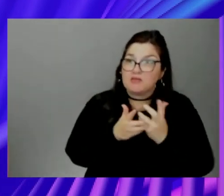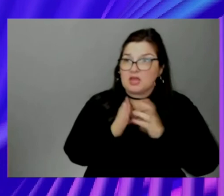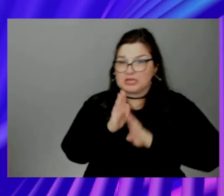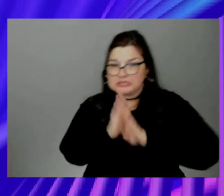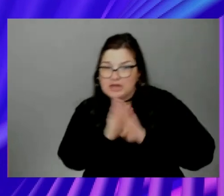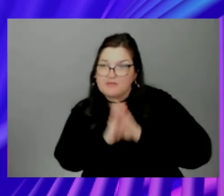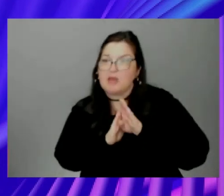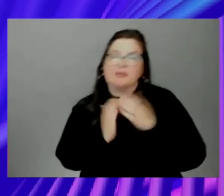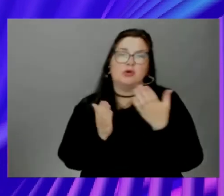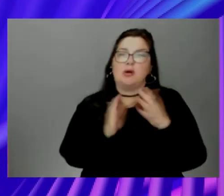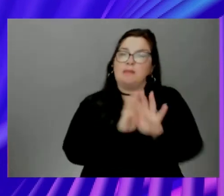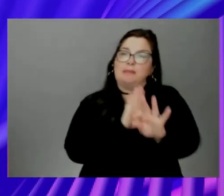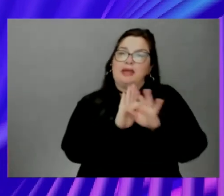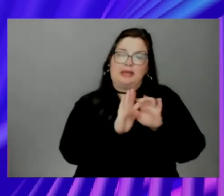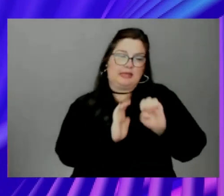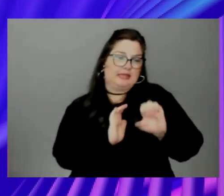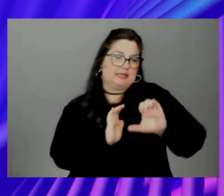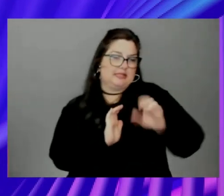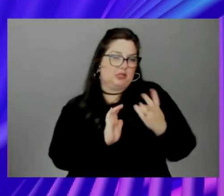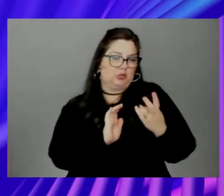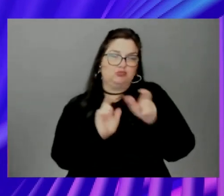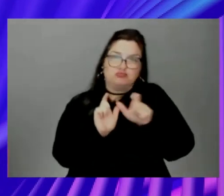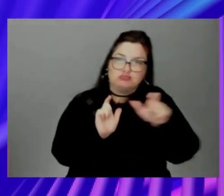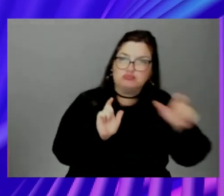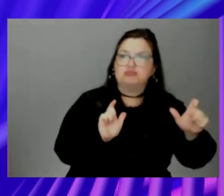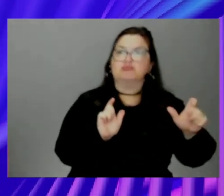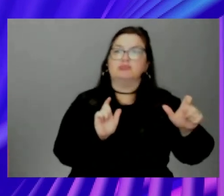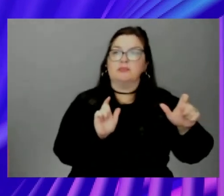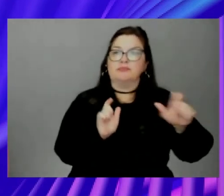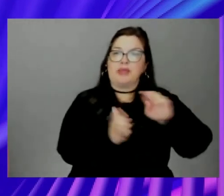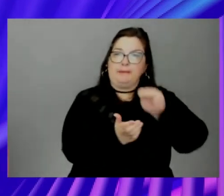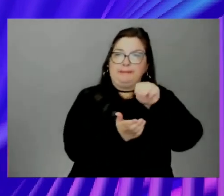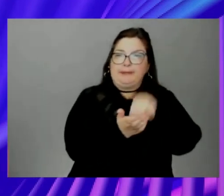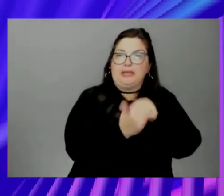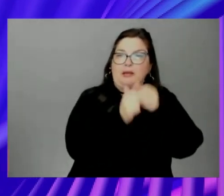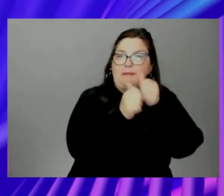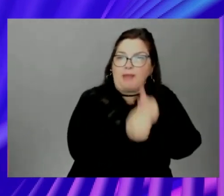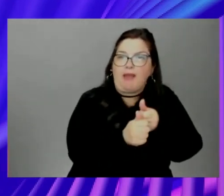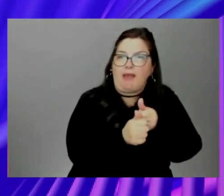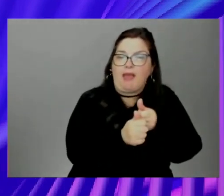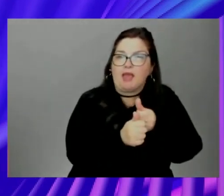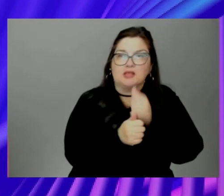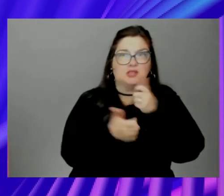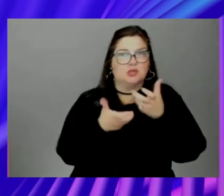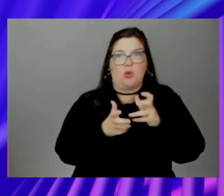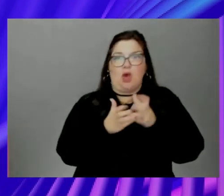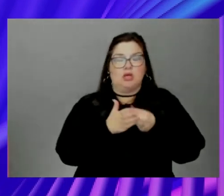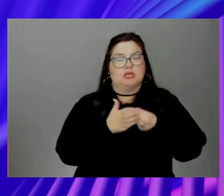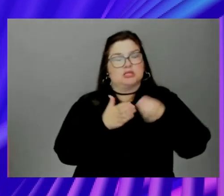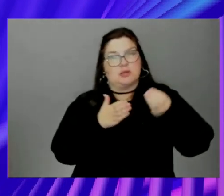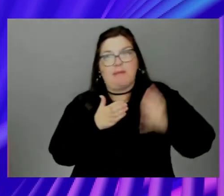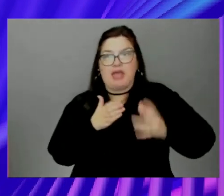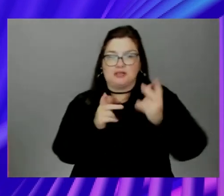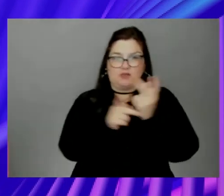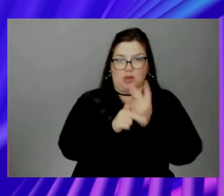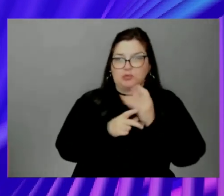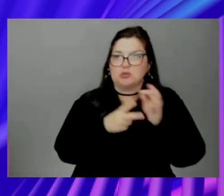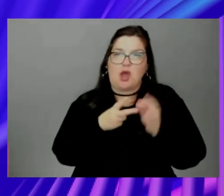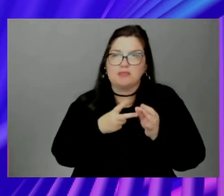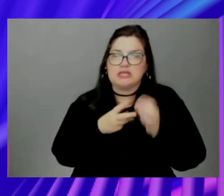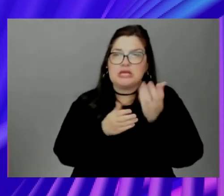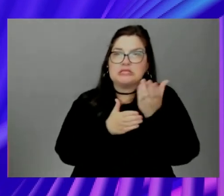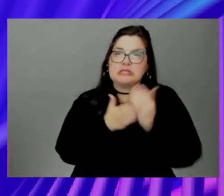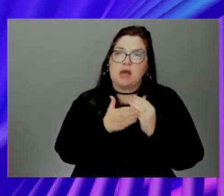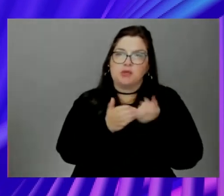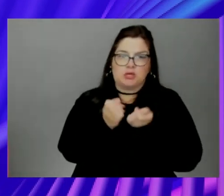for a minute, is going to be a medium-based, right? You don't want to give them, very expensive compute options, right? You can take some of those options away and